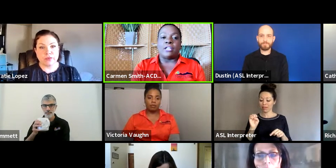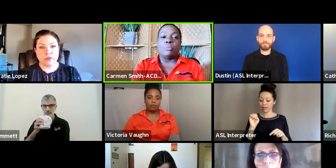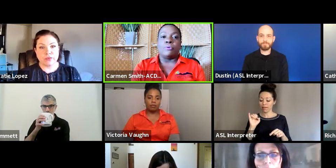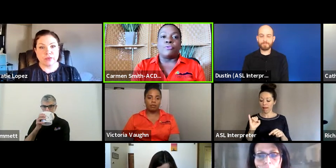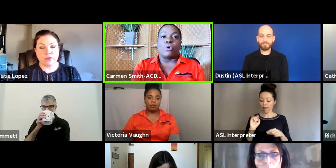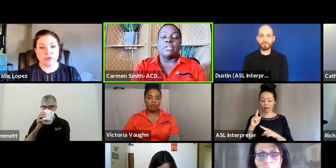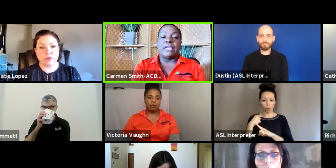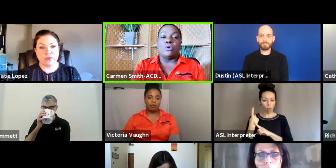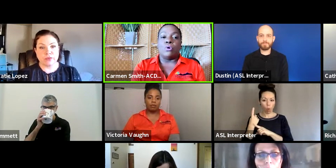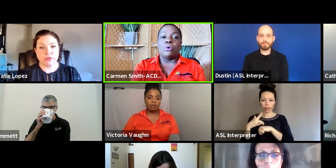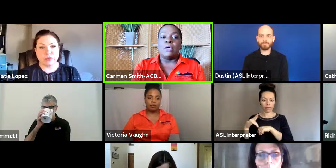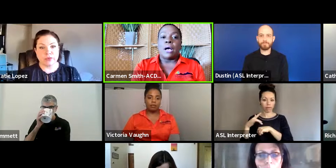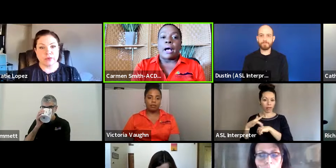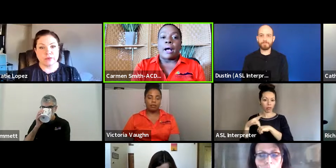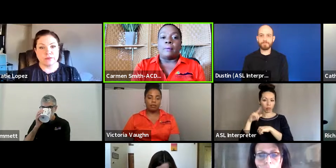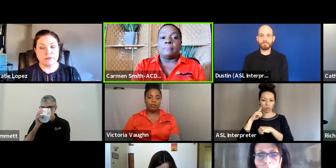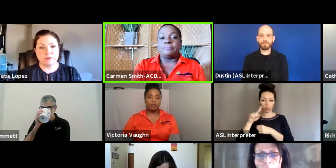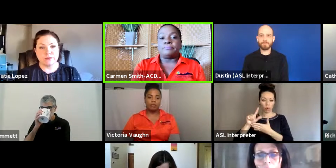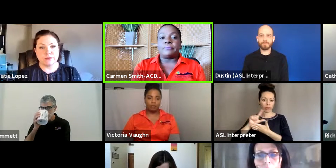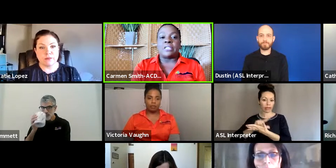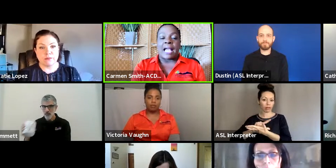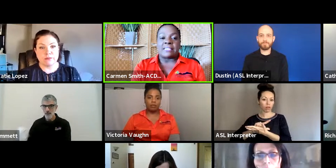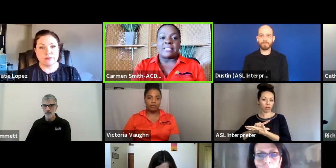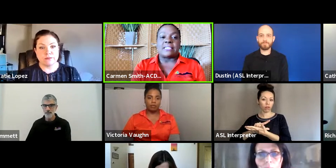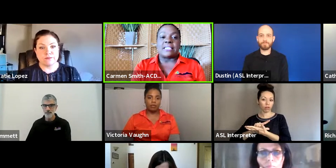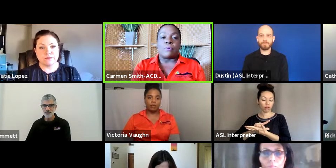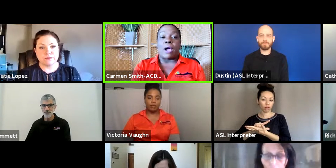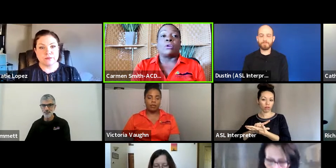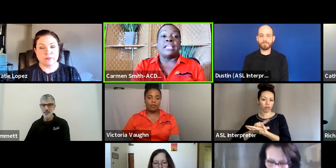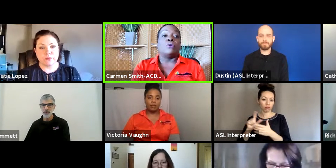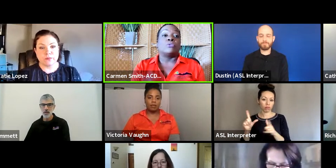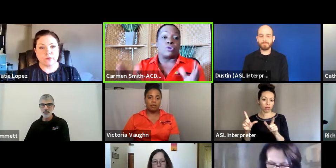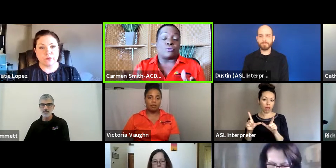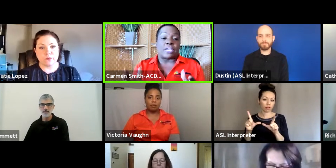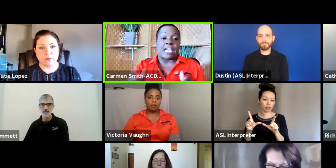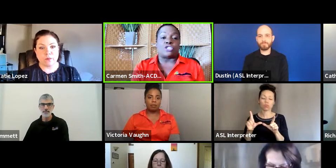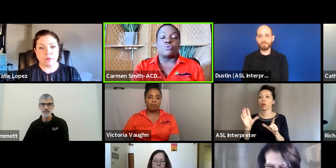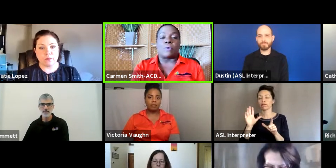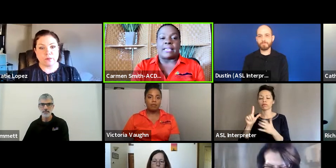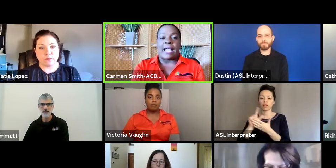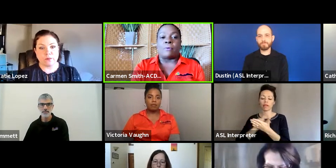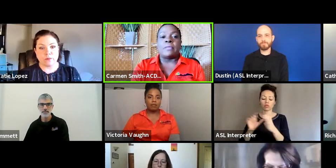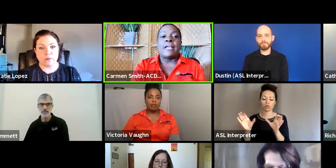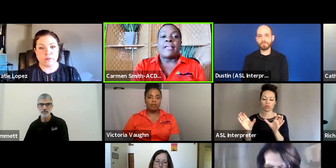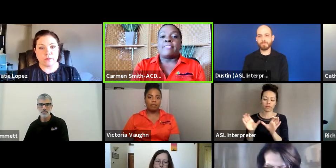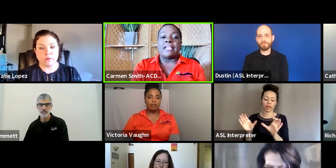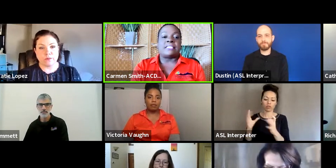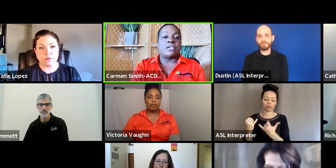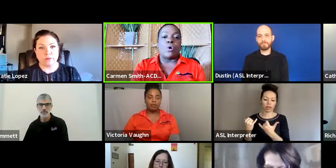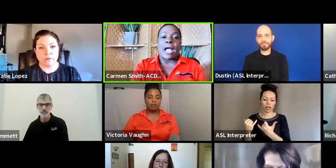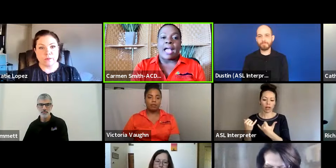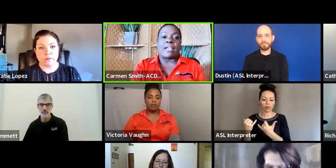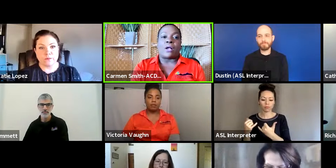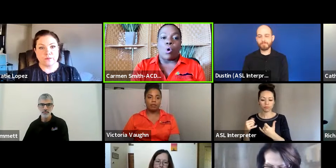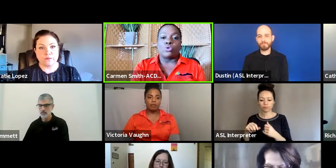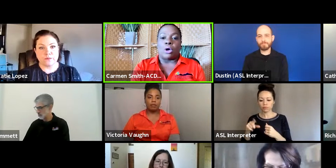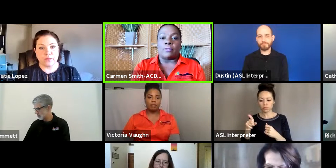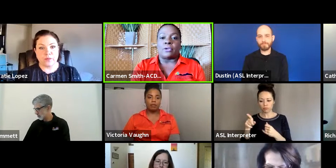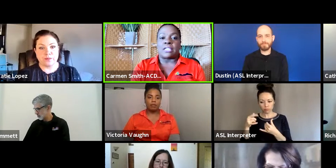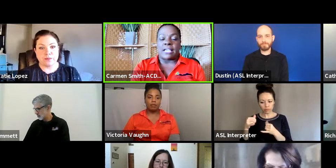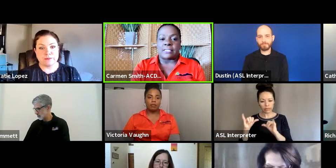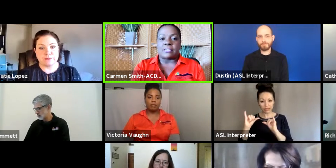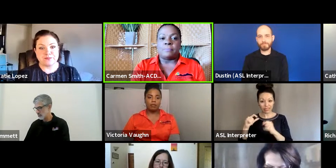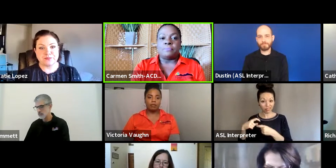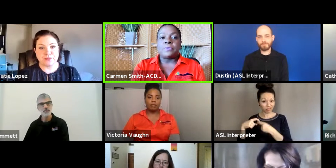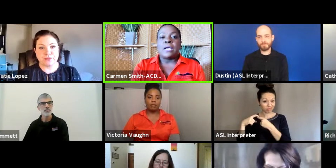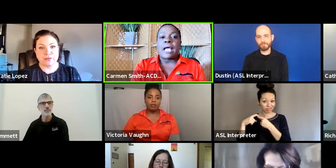test that is available for legal licensing or legal certification right now. They still have a